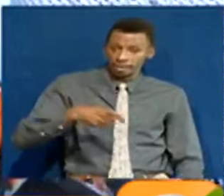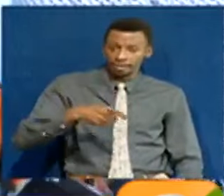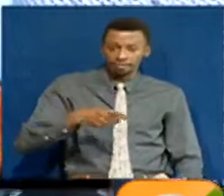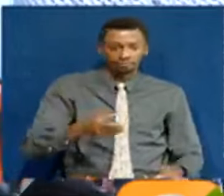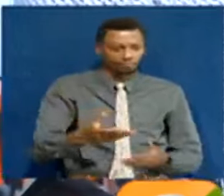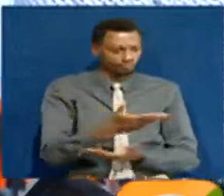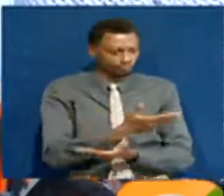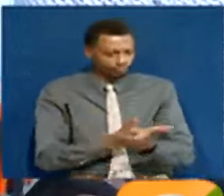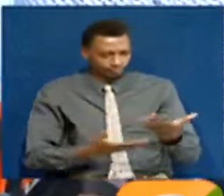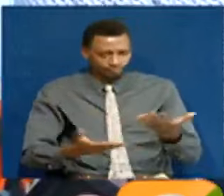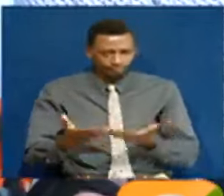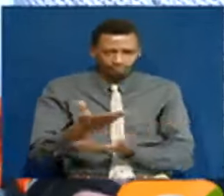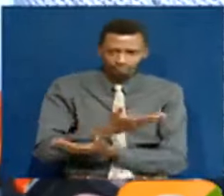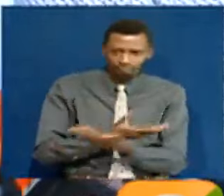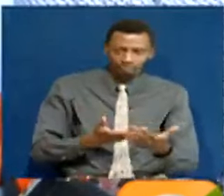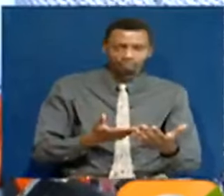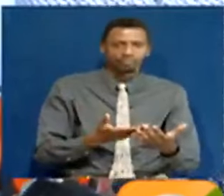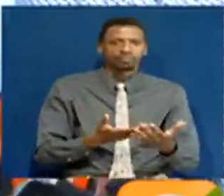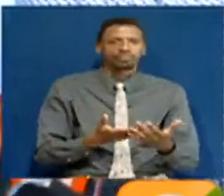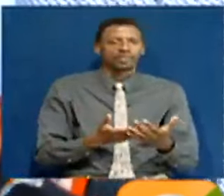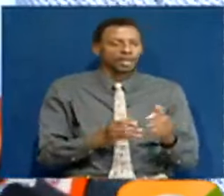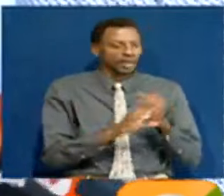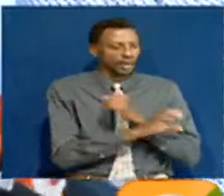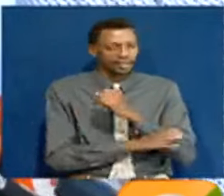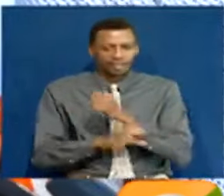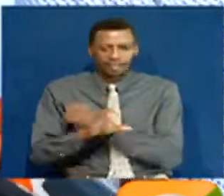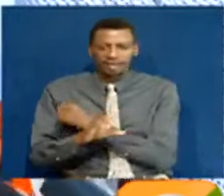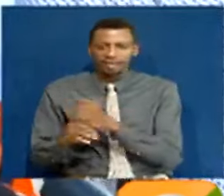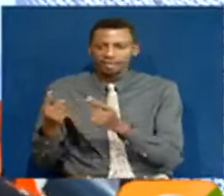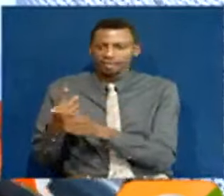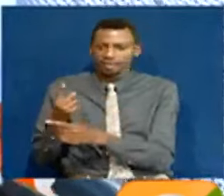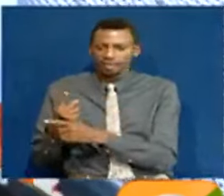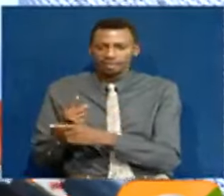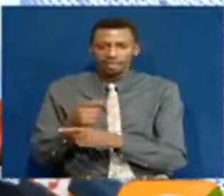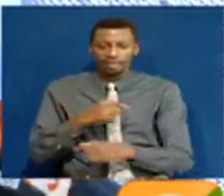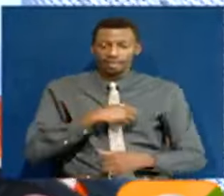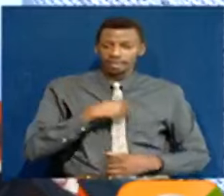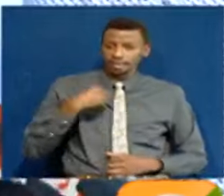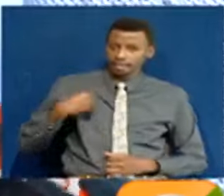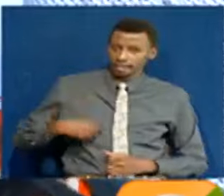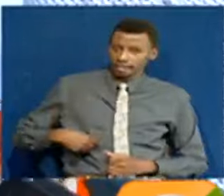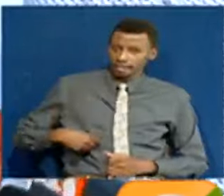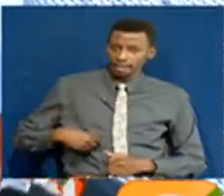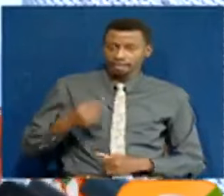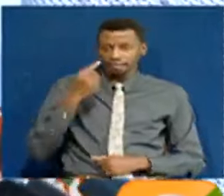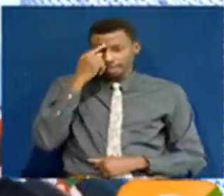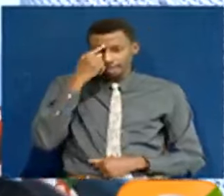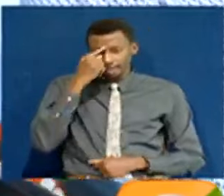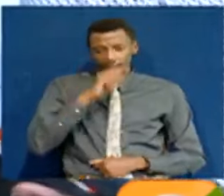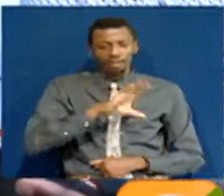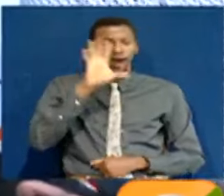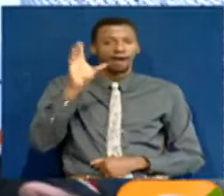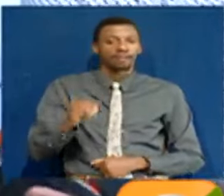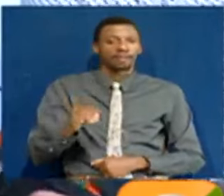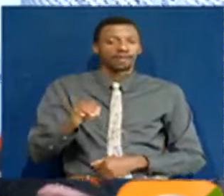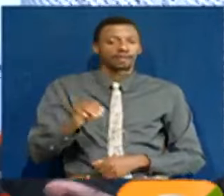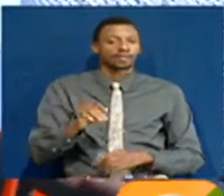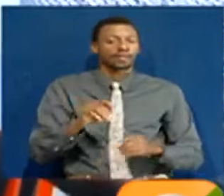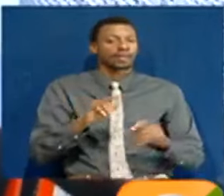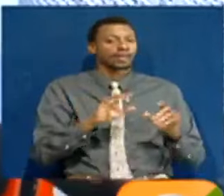with countries like China, India, in African region. So that is going on, and we are seized of that